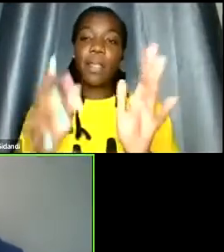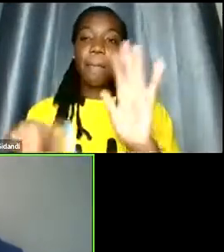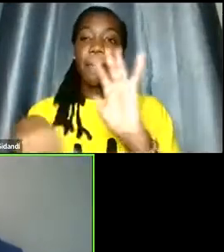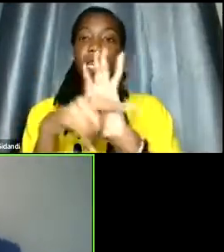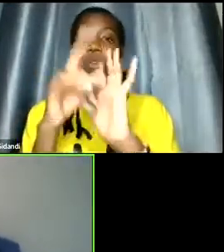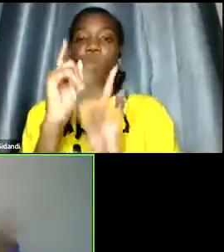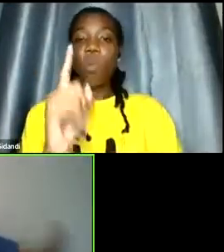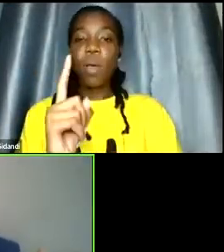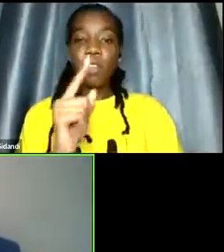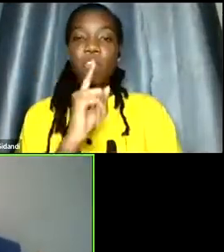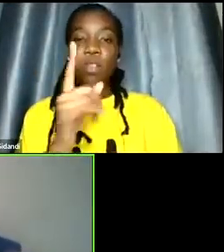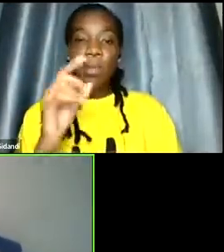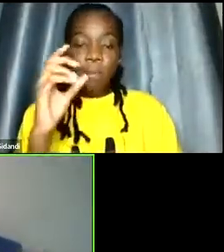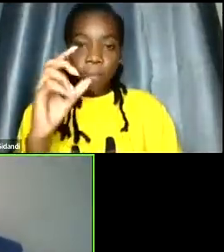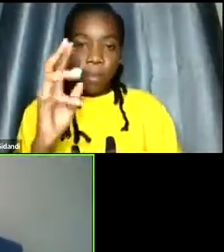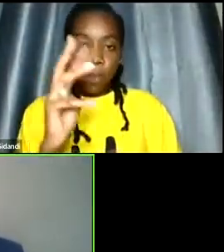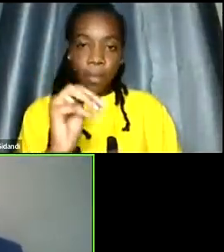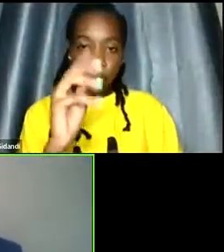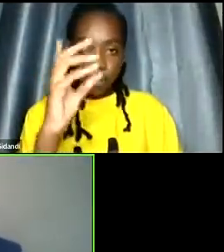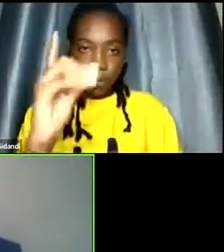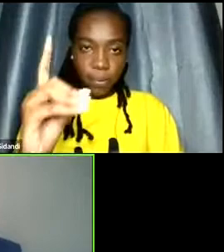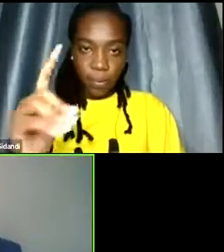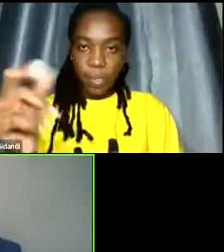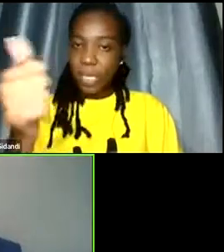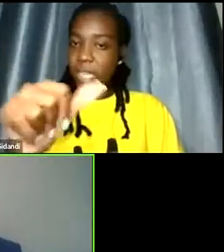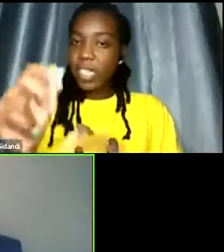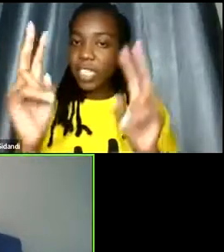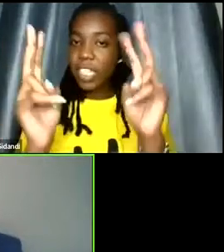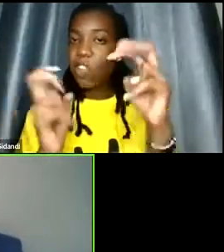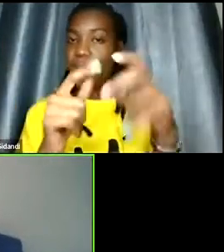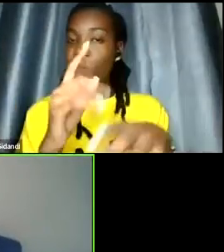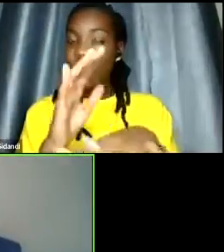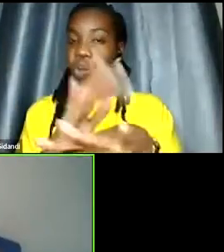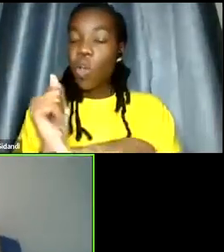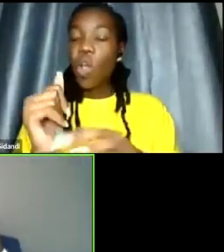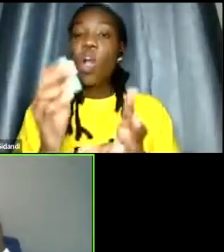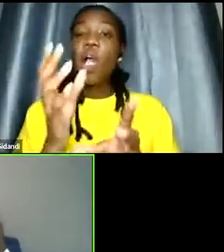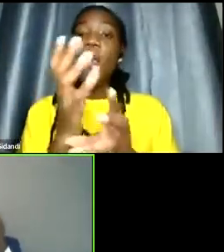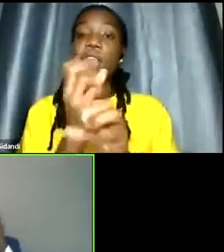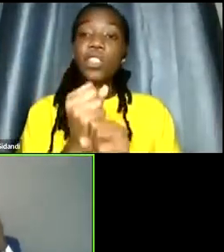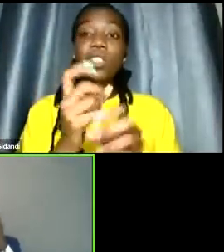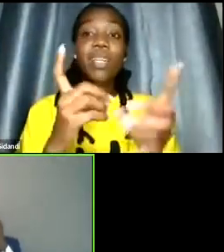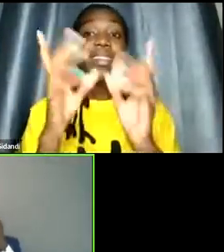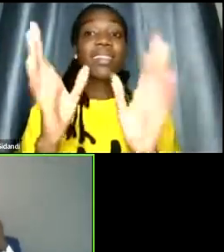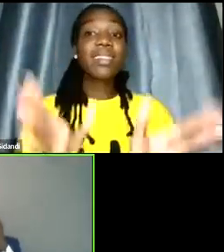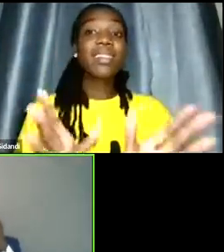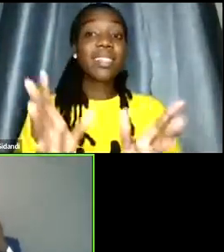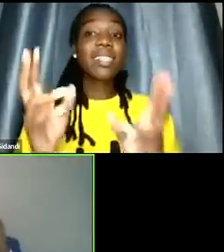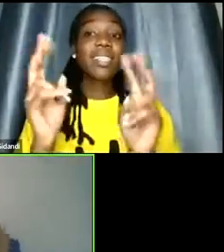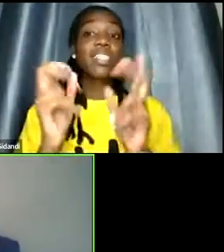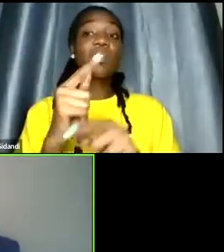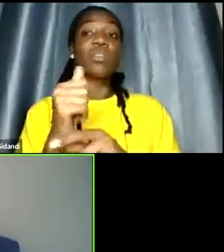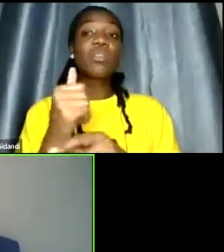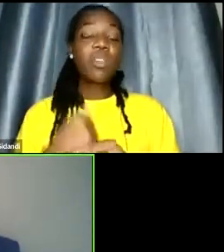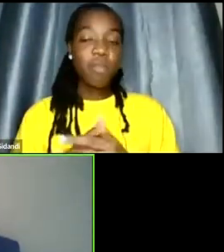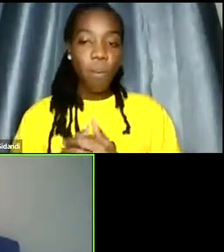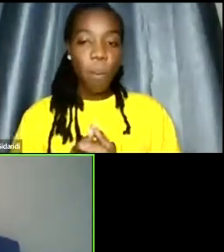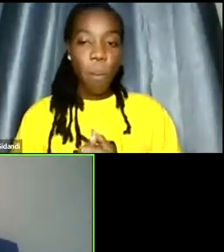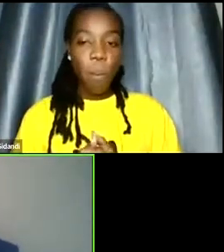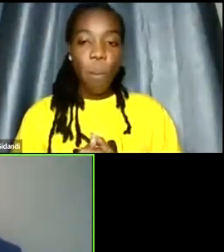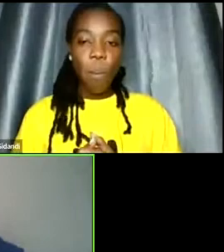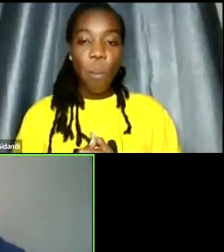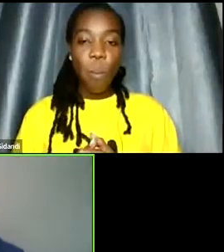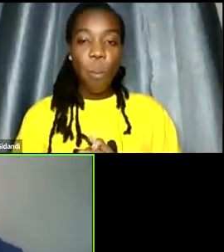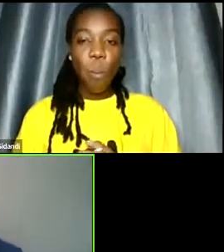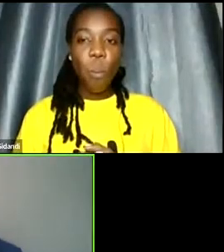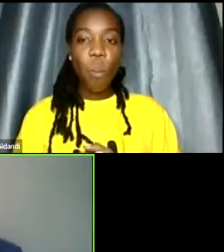or the ED, whatever title you call your organization, or the whatever director title you have for the leader of the organization. So